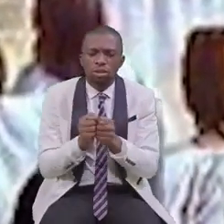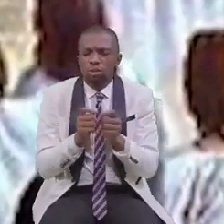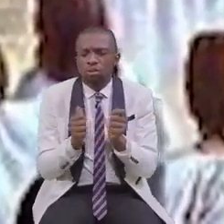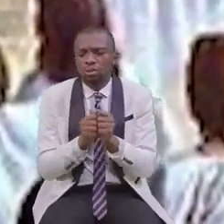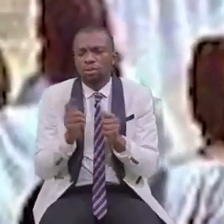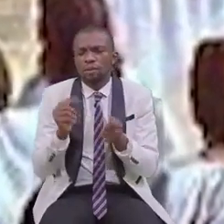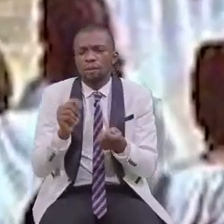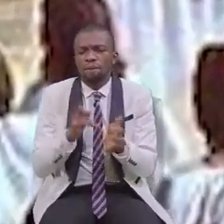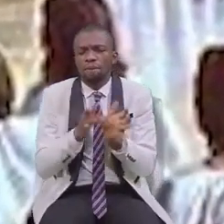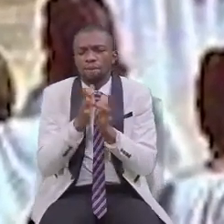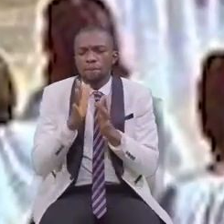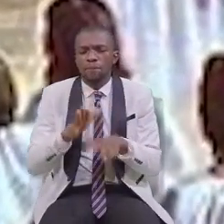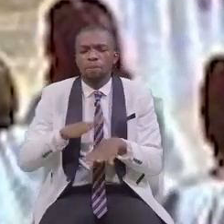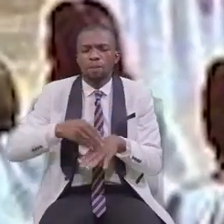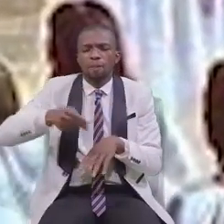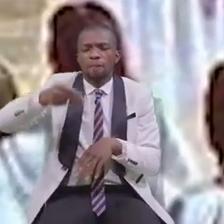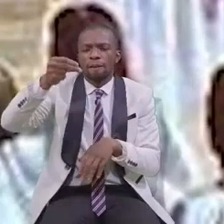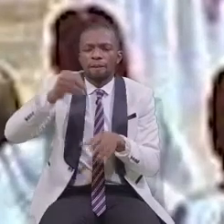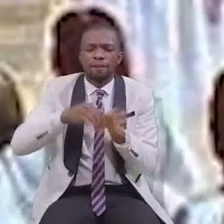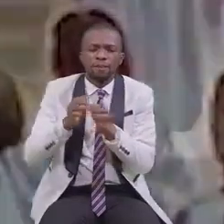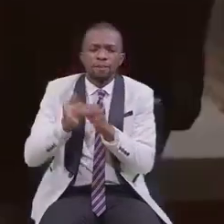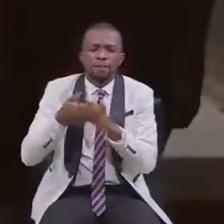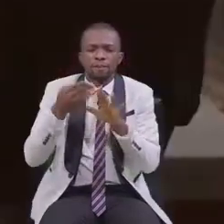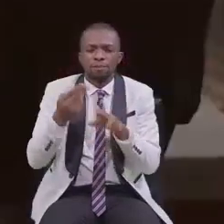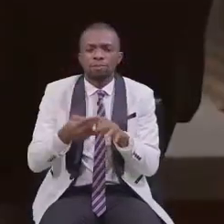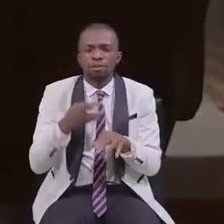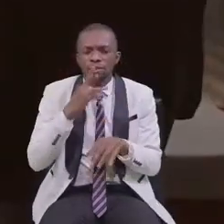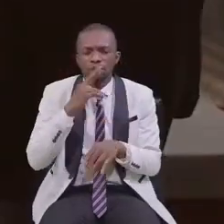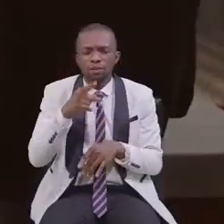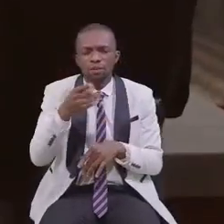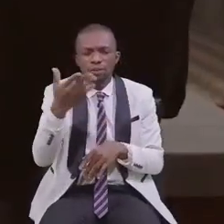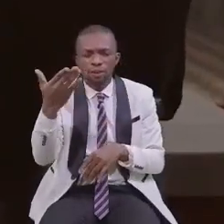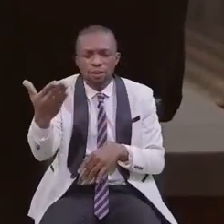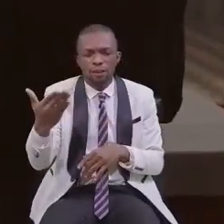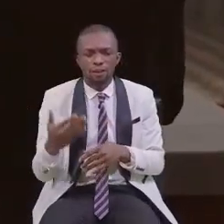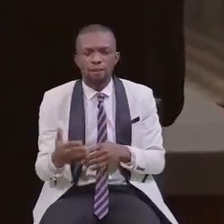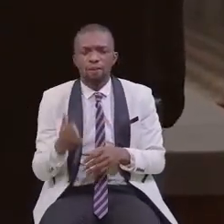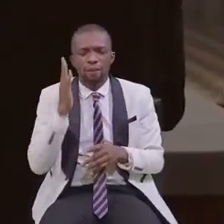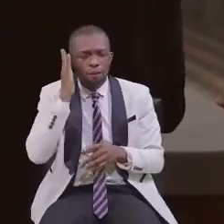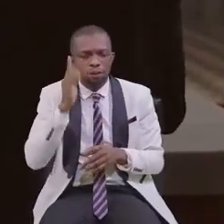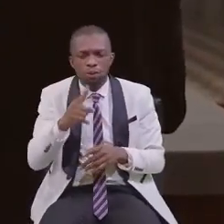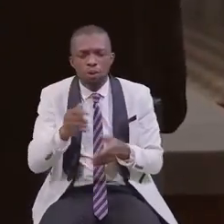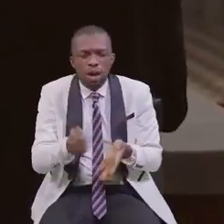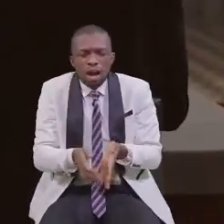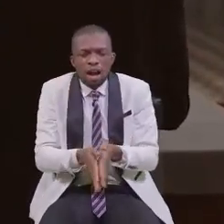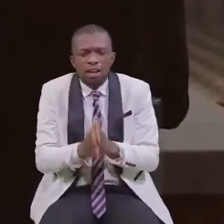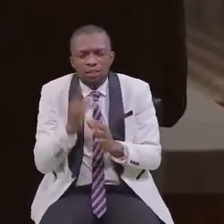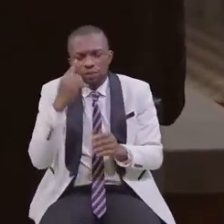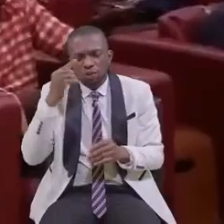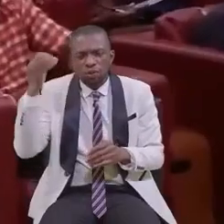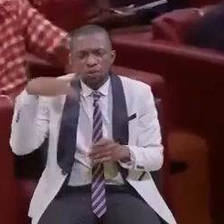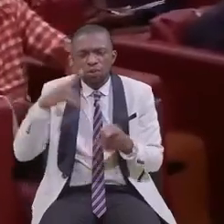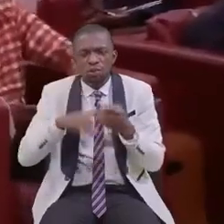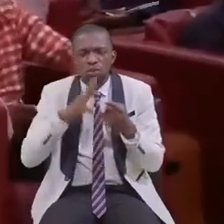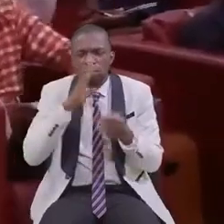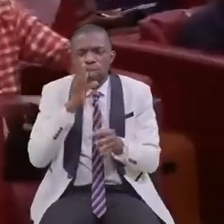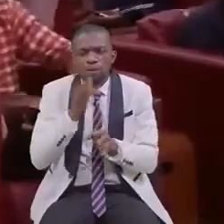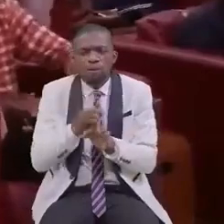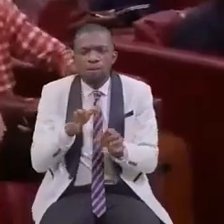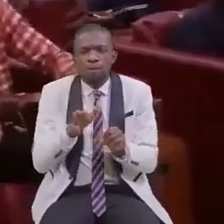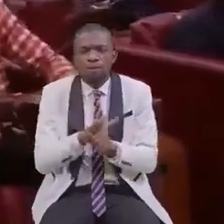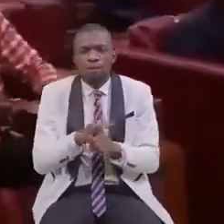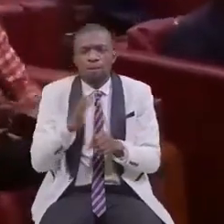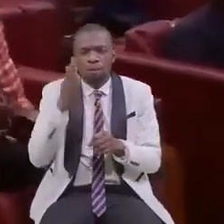on high in Jesus' name. Are you there? We ask for grace to be faithful. Why don't you stand